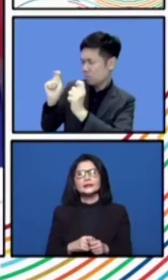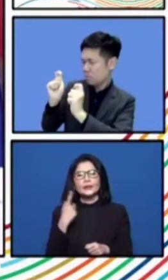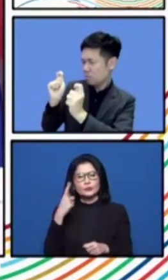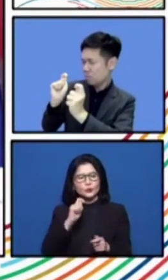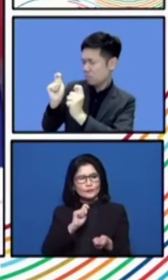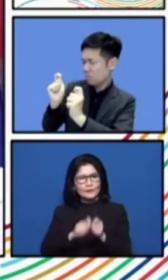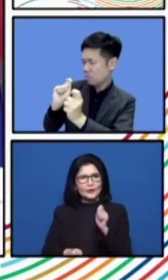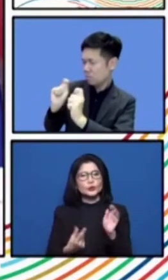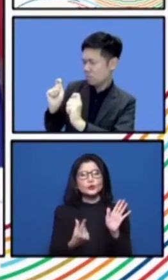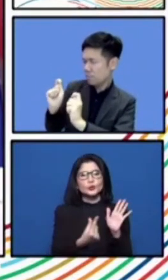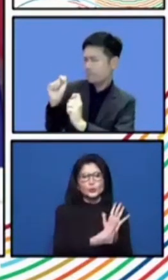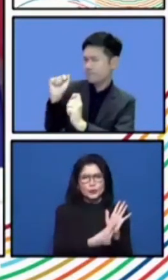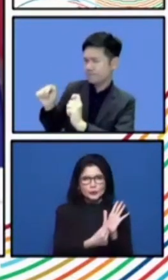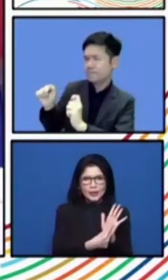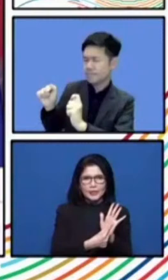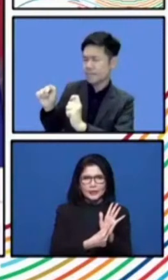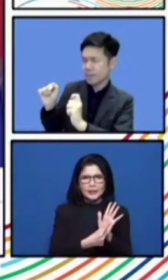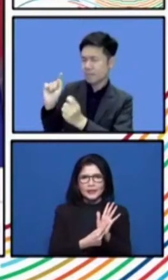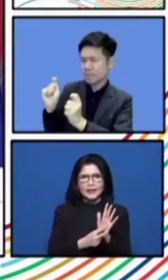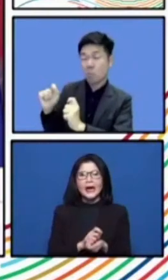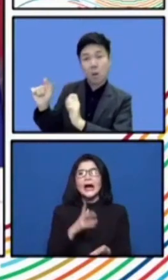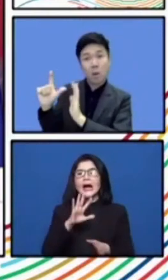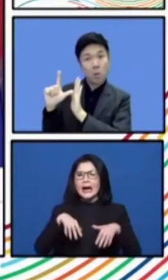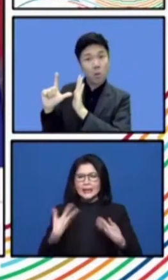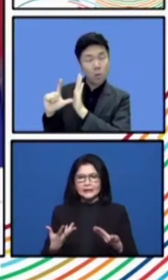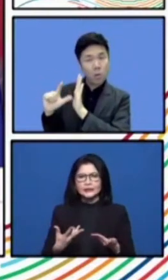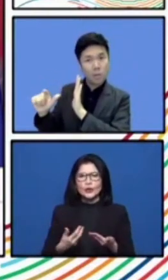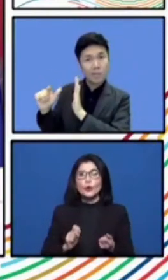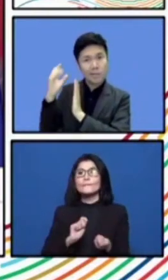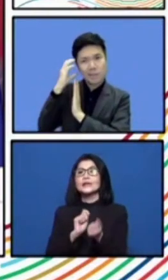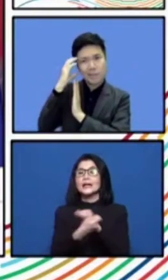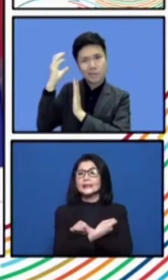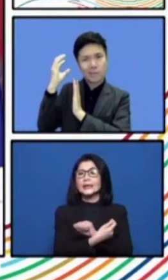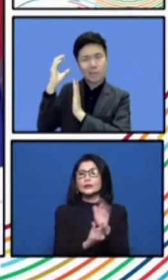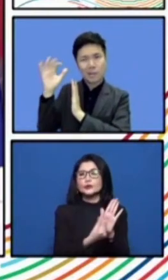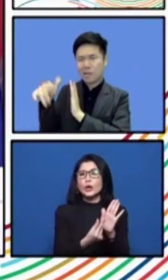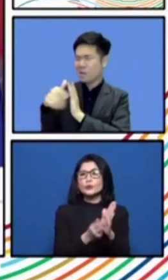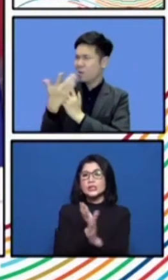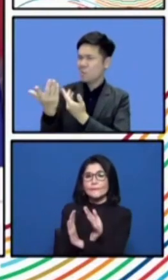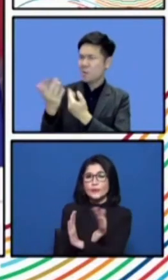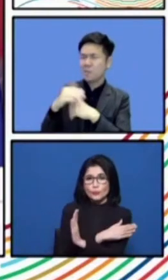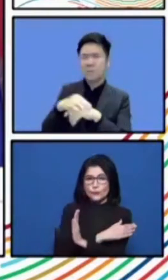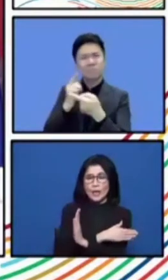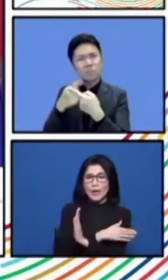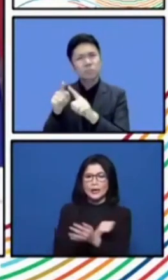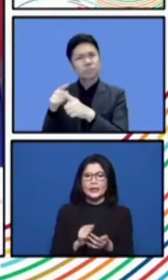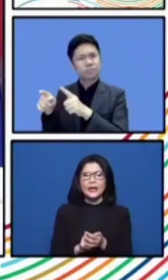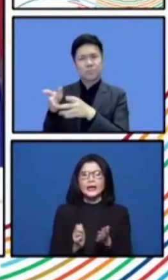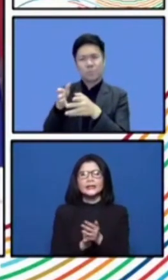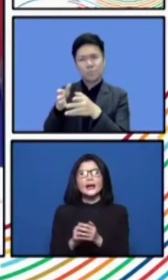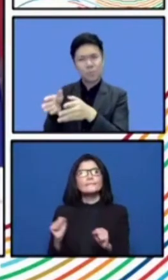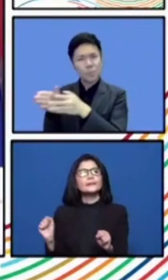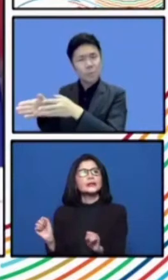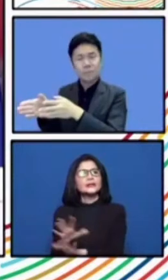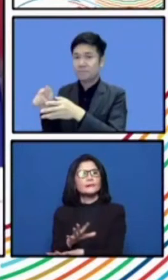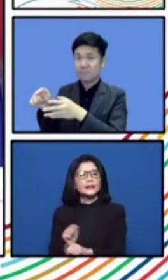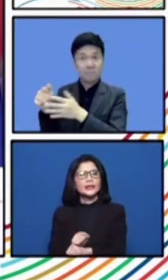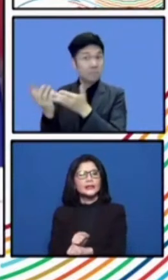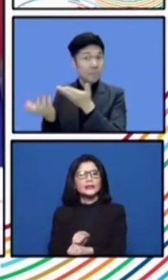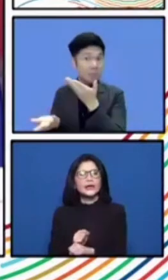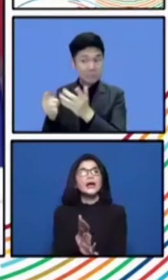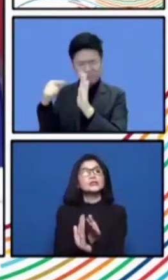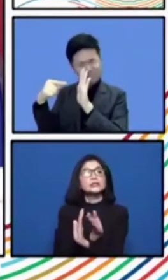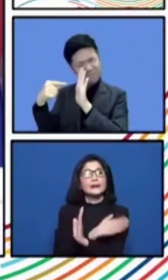existing laws regulations custom and practices that constitute discrimination against persons with